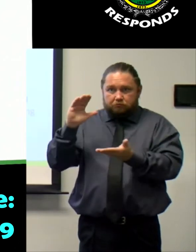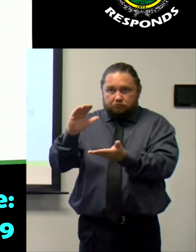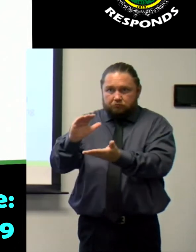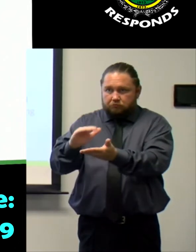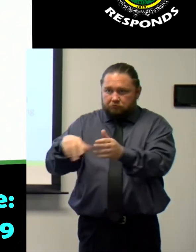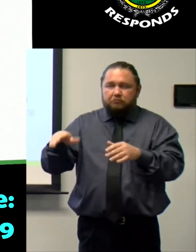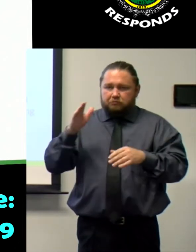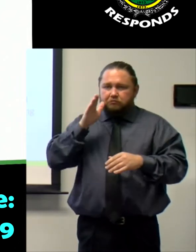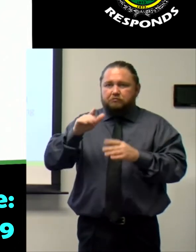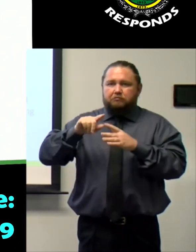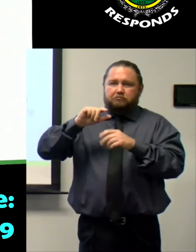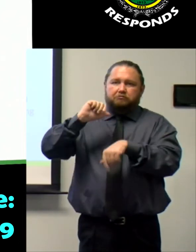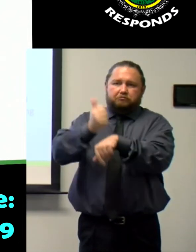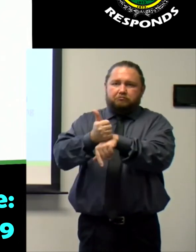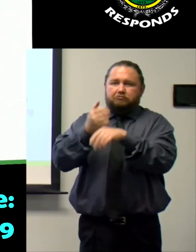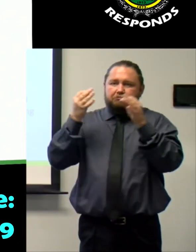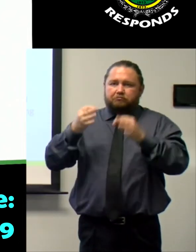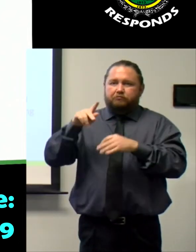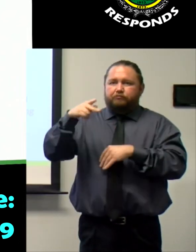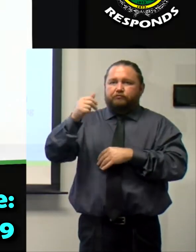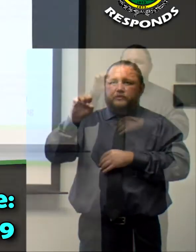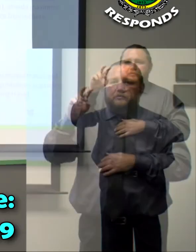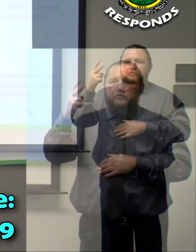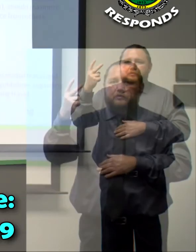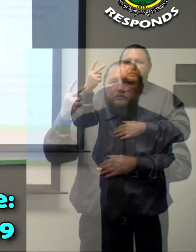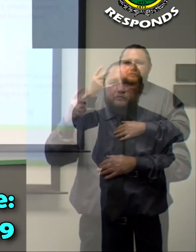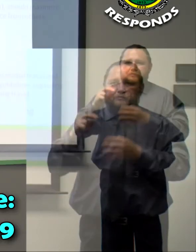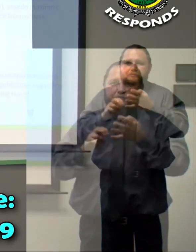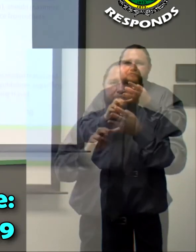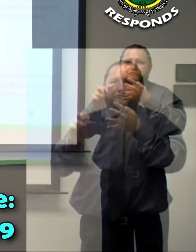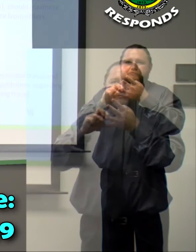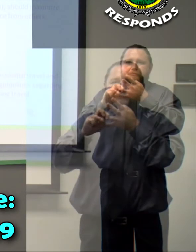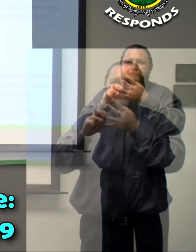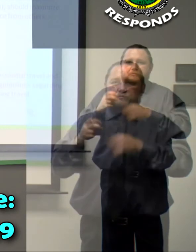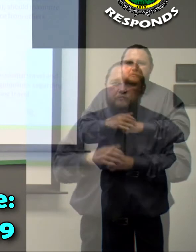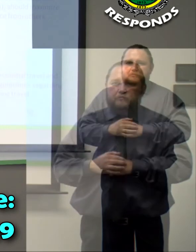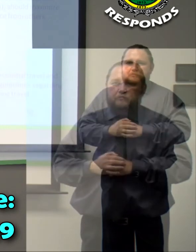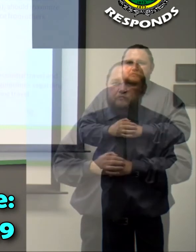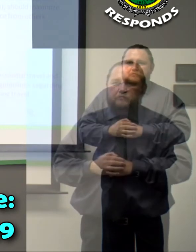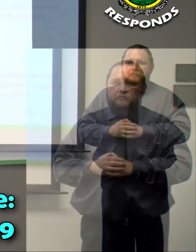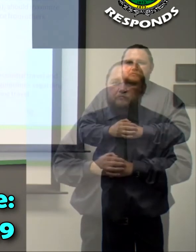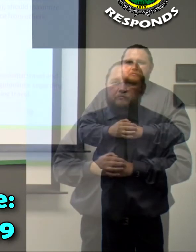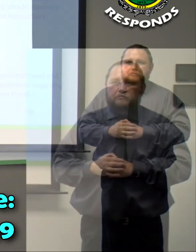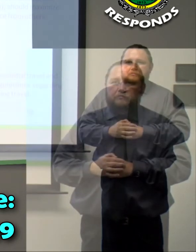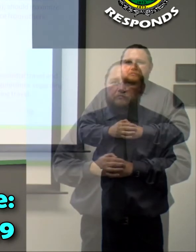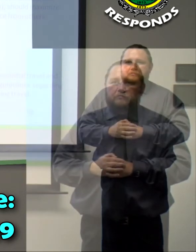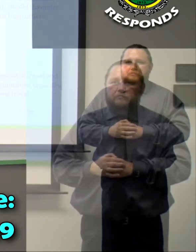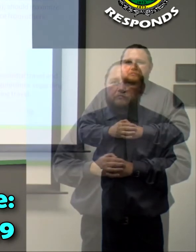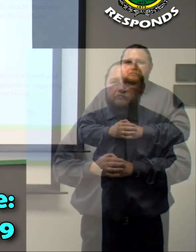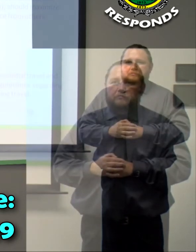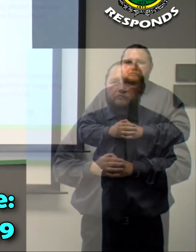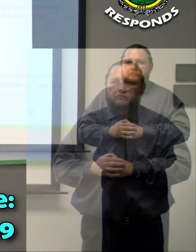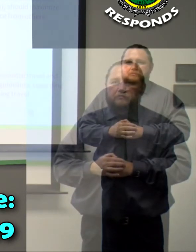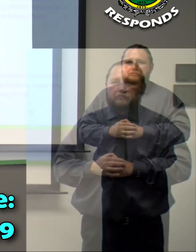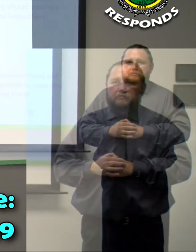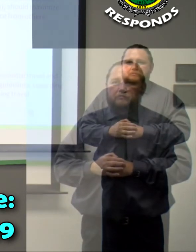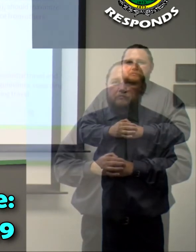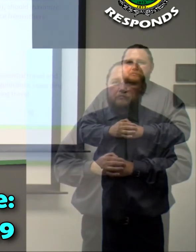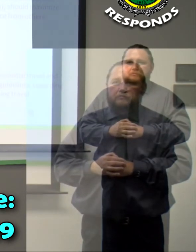So phase 2 occurs when there are states or regions with no evidence of a rebound, so no spiking